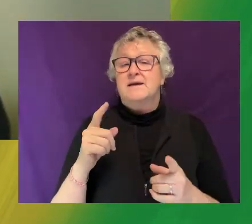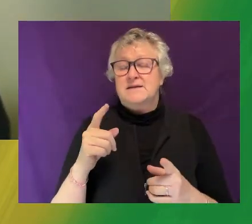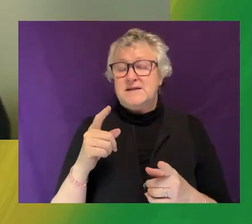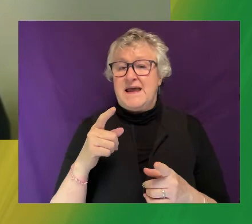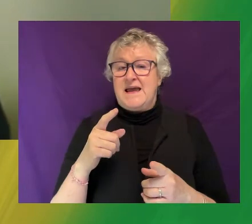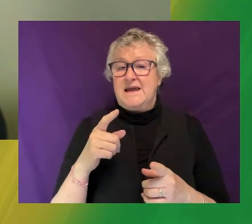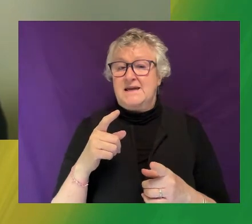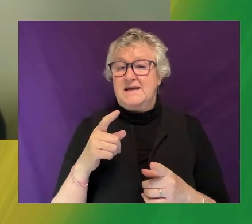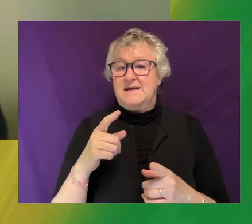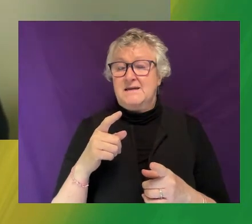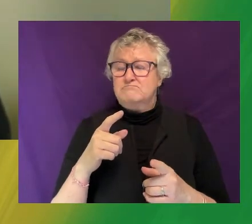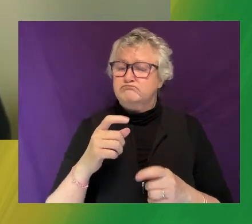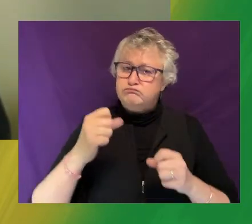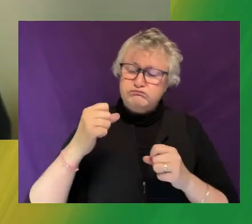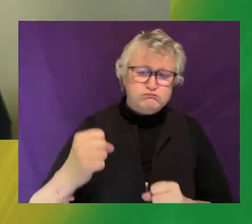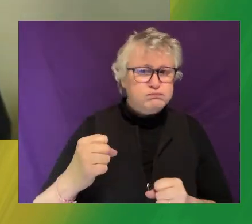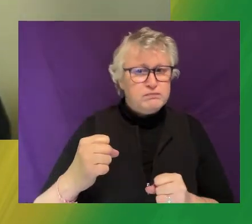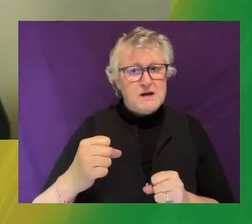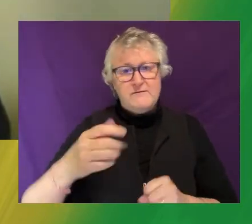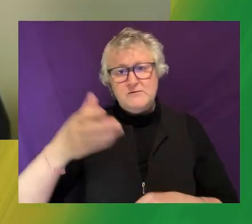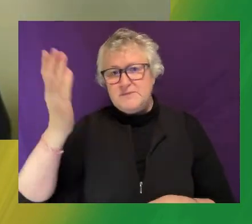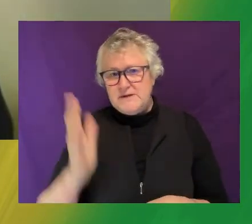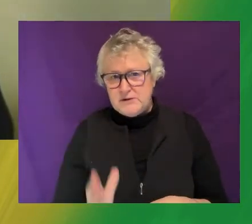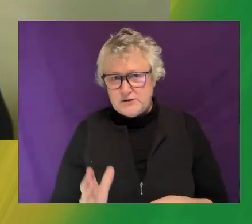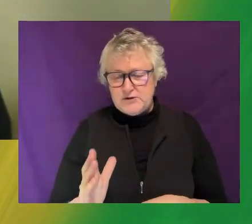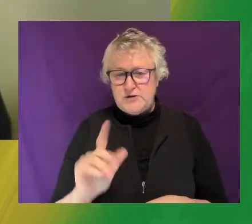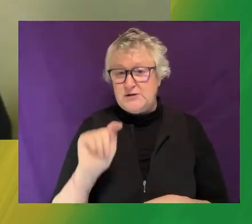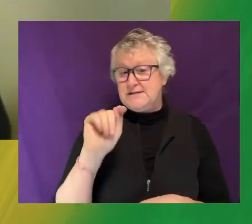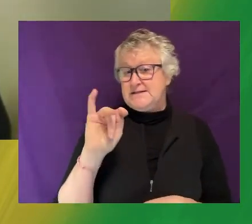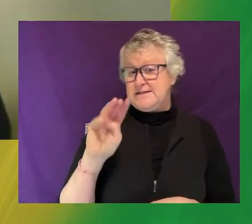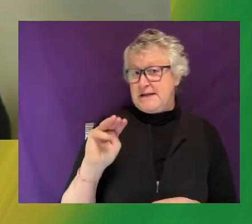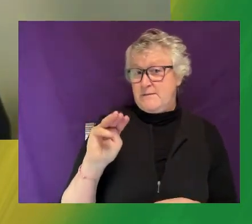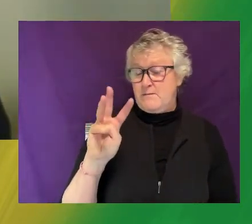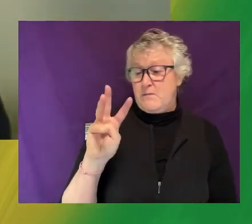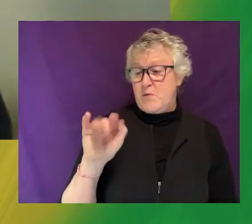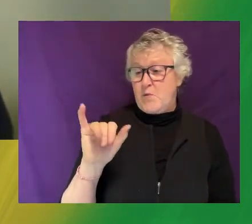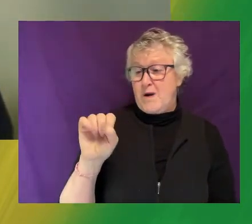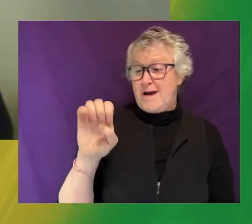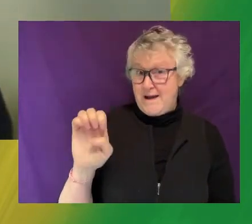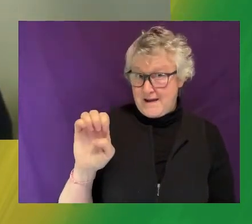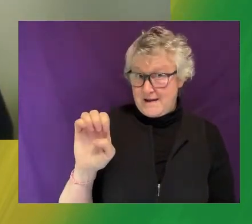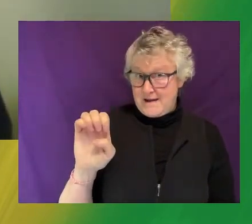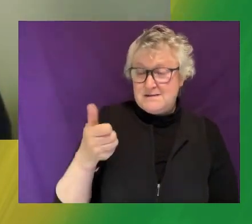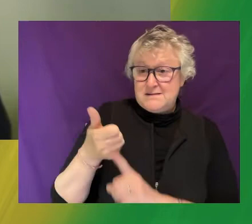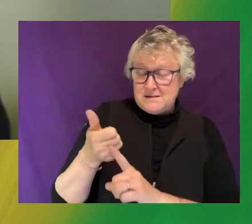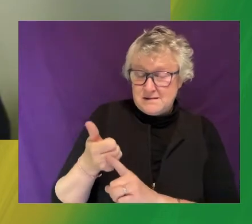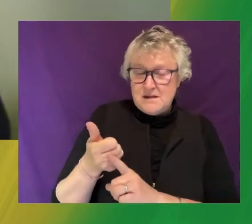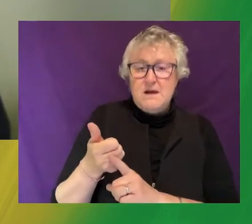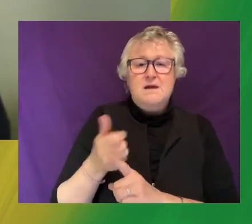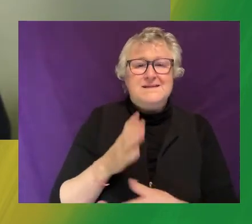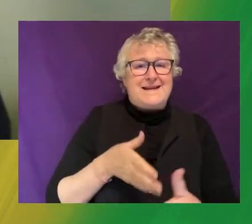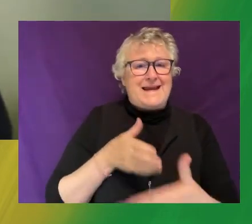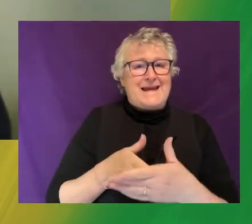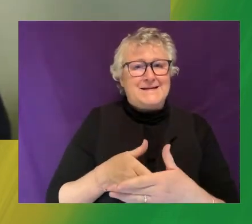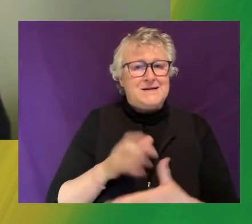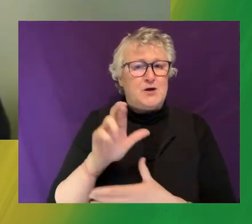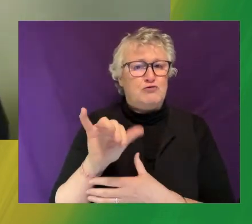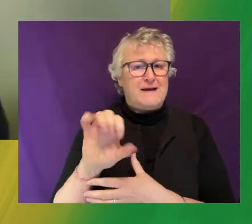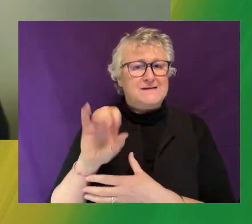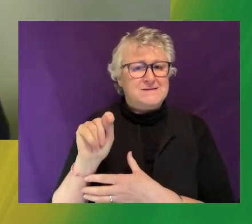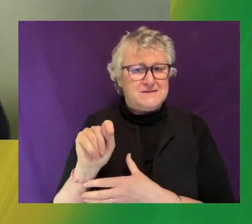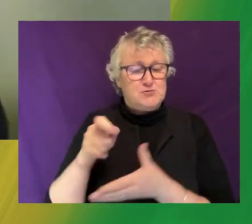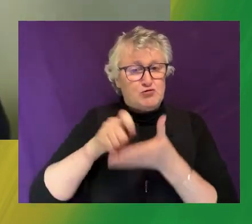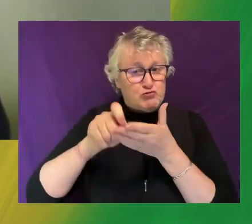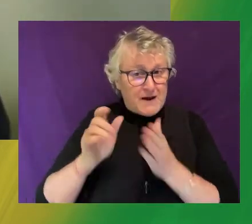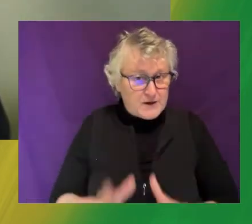and empowerment guru. Tim Wise is an anti-racist writer, educator, and an acclaimed